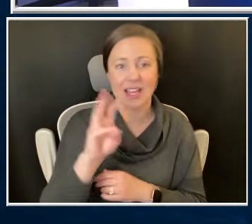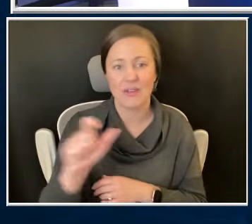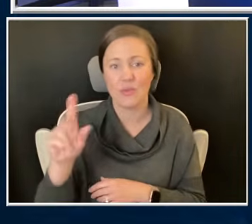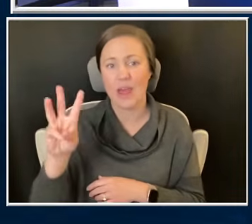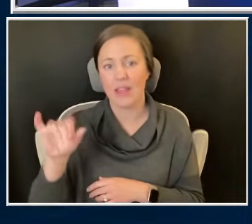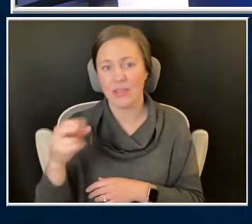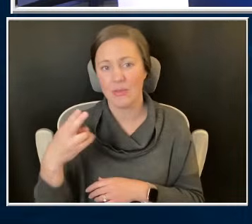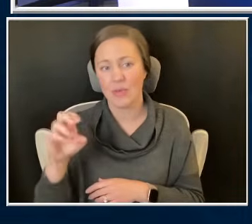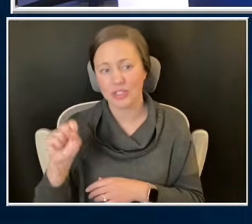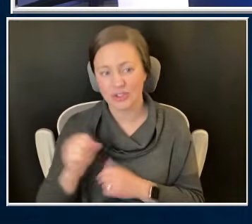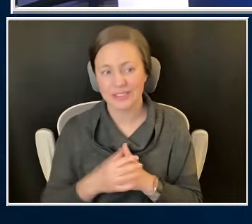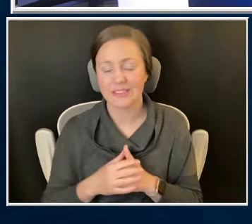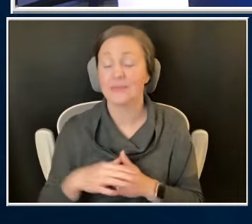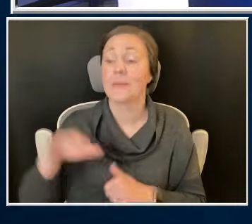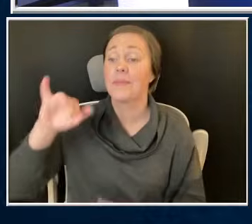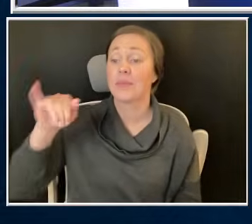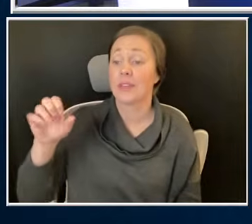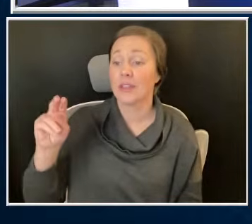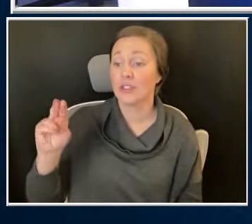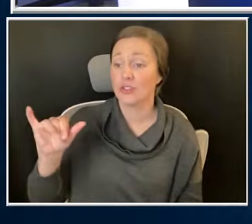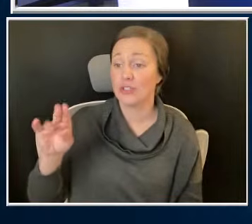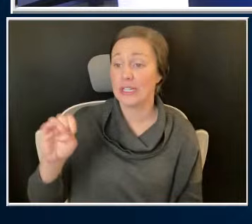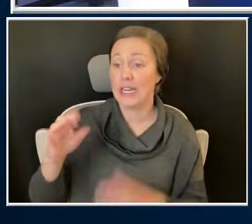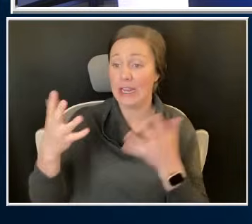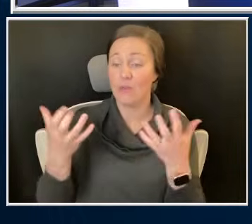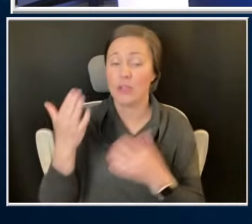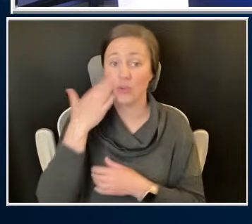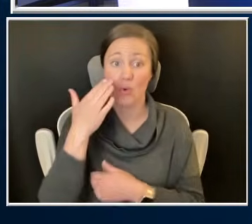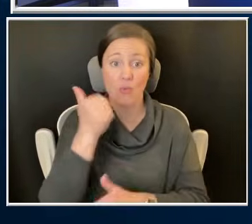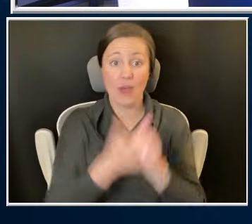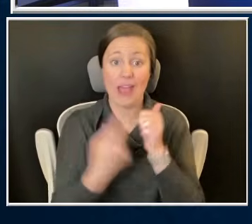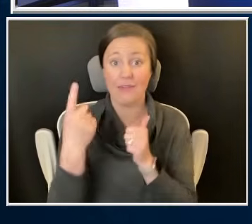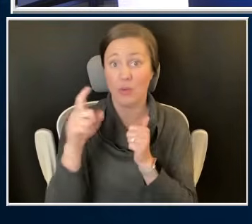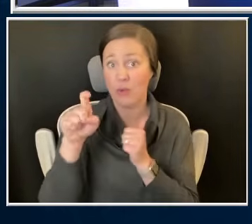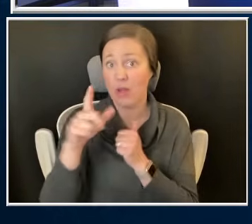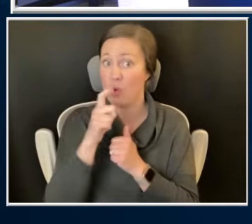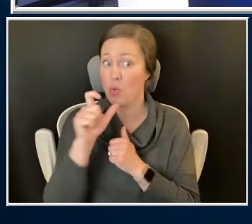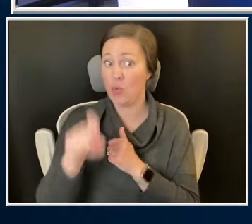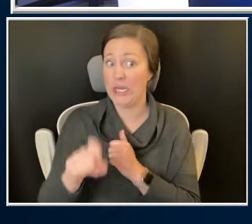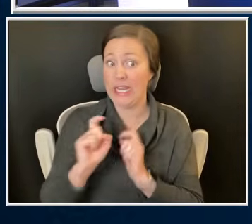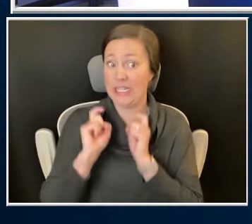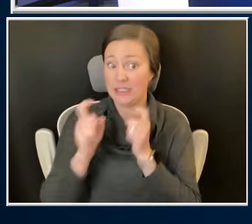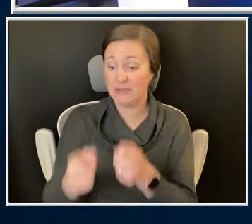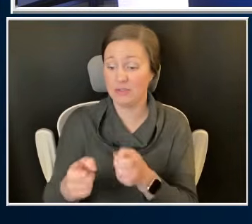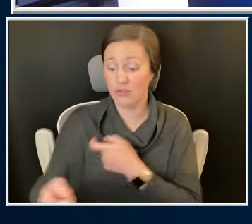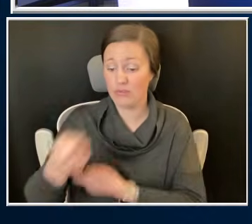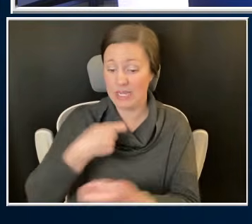Janine wants to know, will everyone in need of a transplant get a kidney?